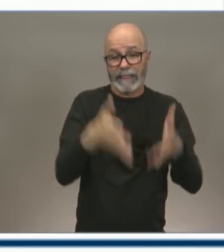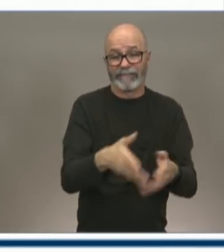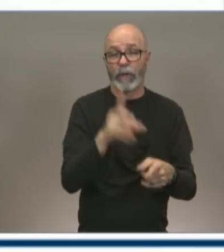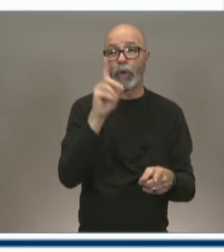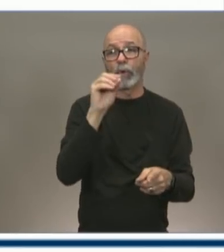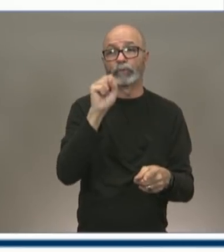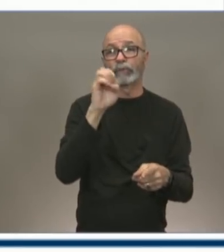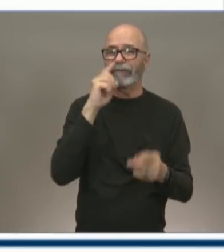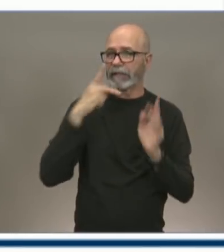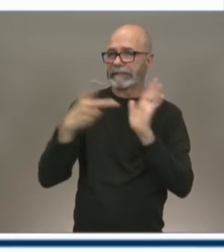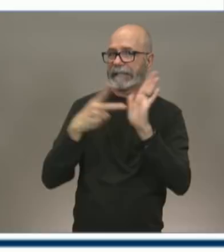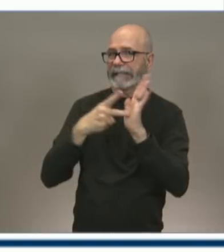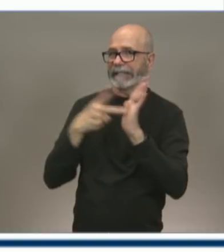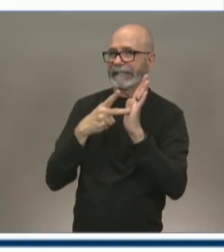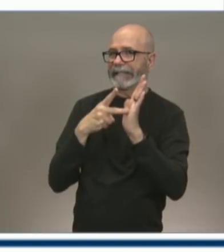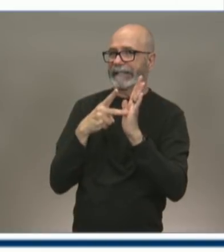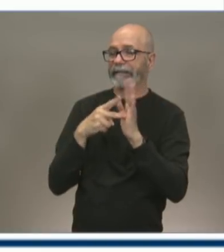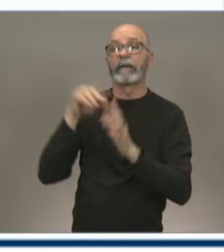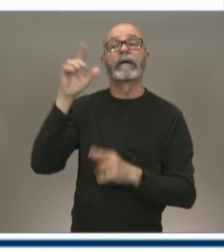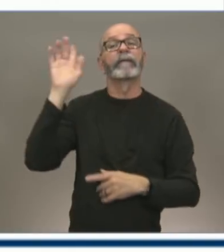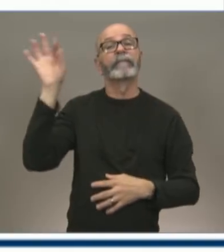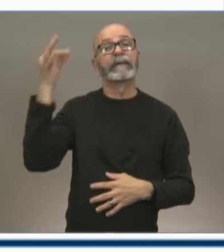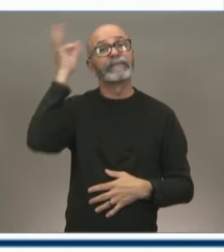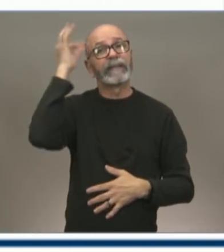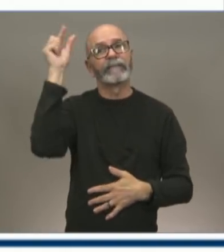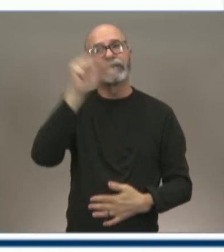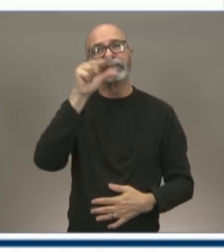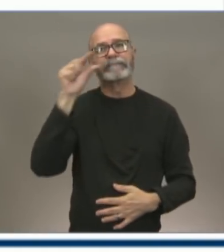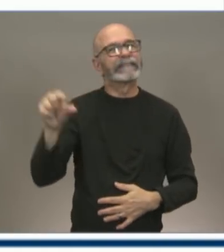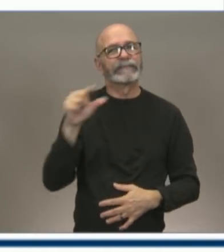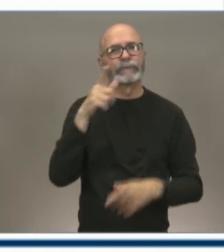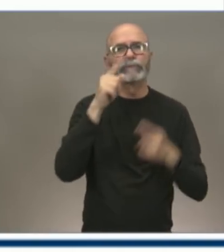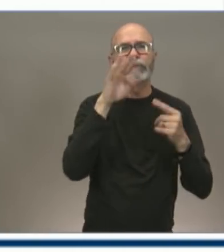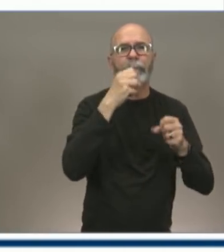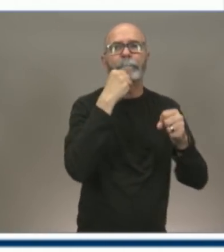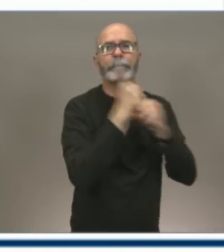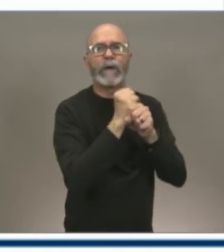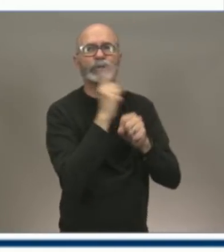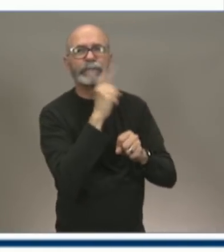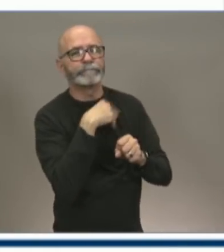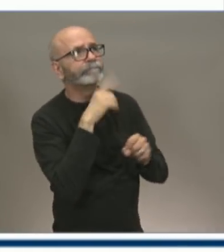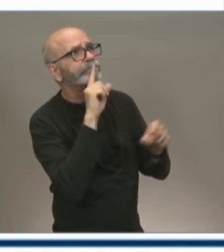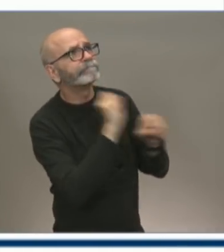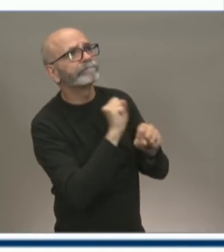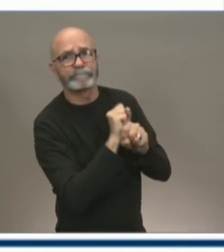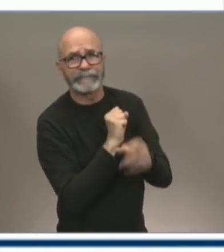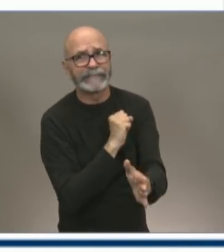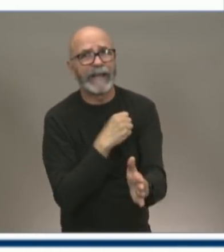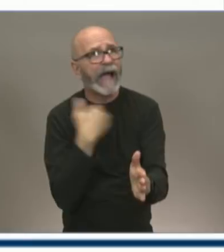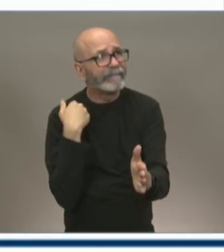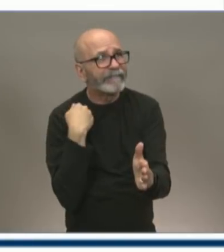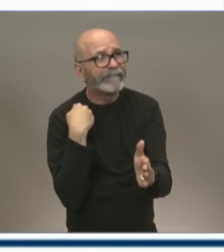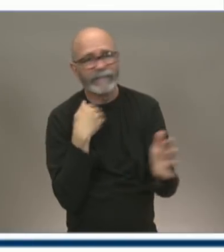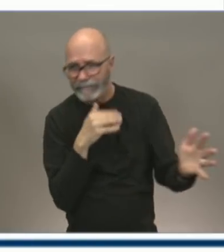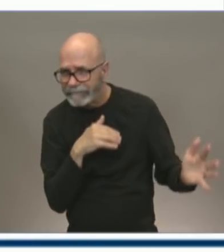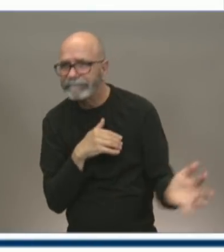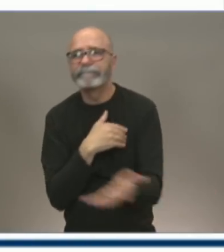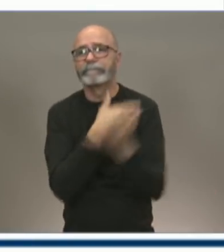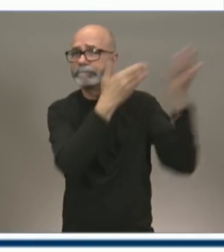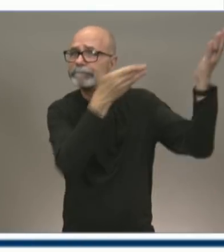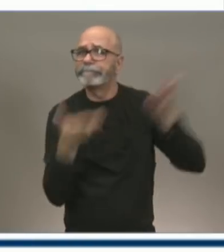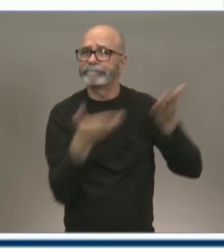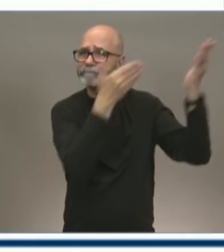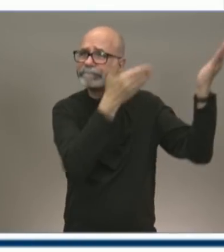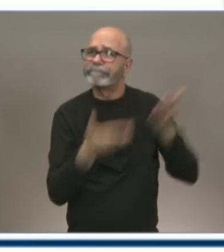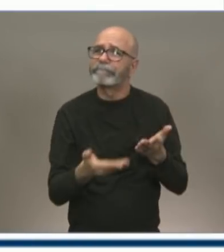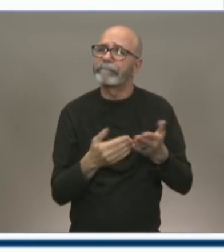federal government, I know, is working hard to try to guarantee supply, and I'm pleased to see that they've put new restrictions around international